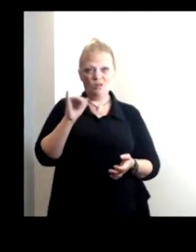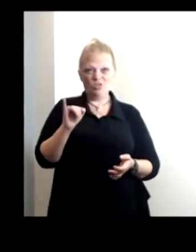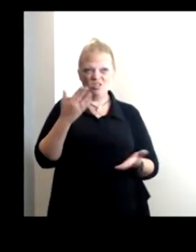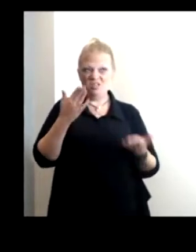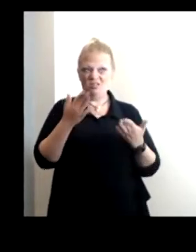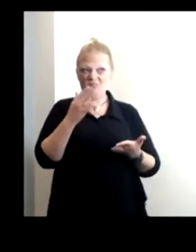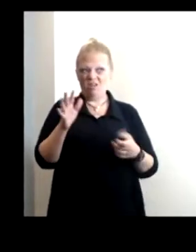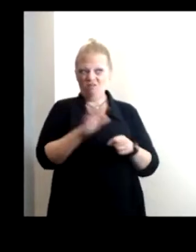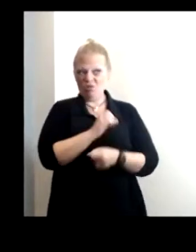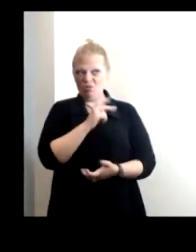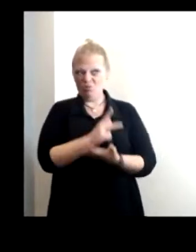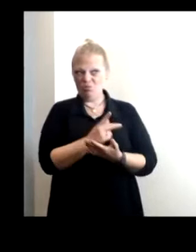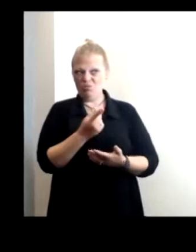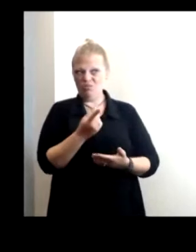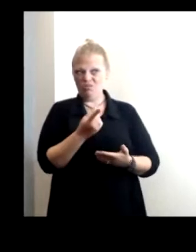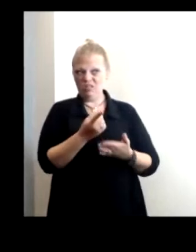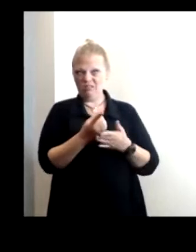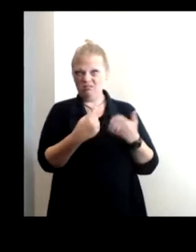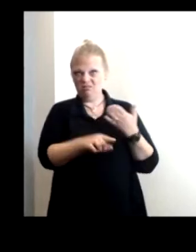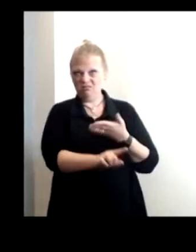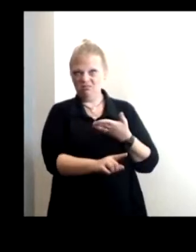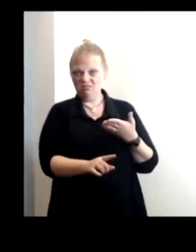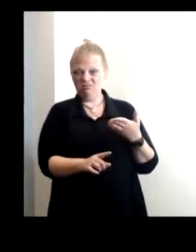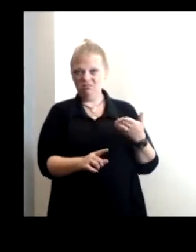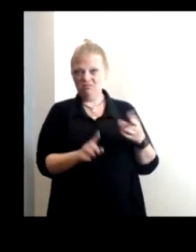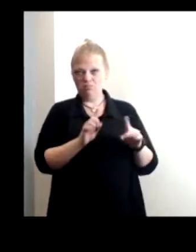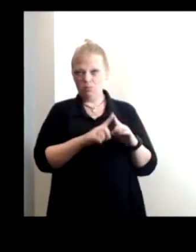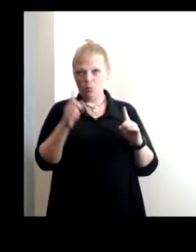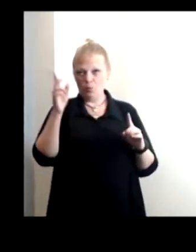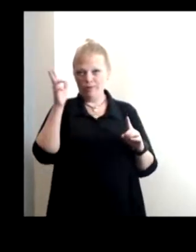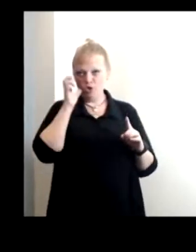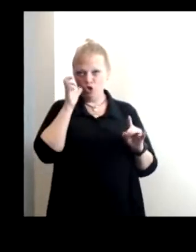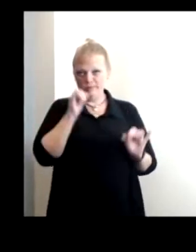that a couple of days ago. We've heard that for some time